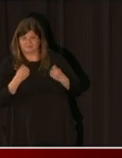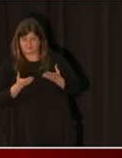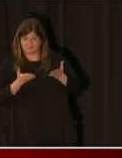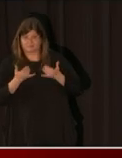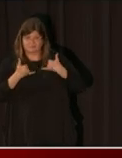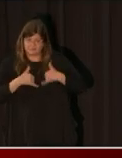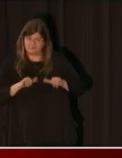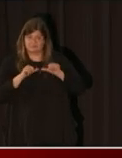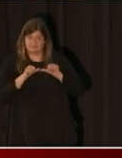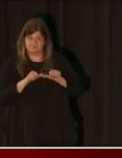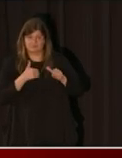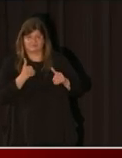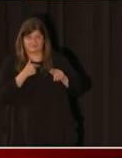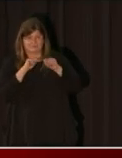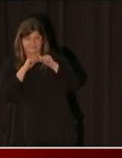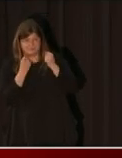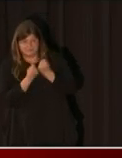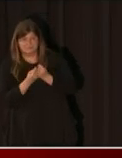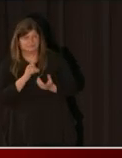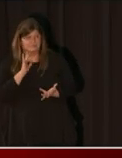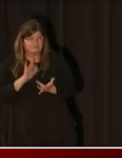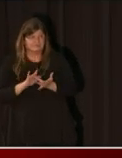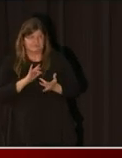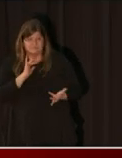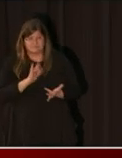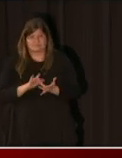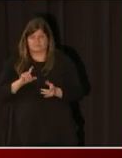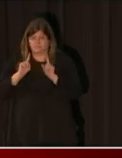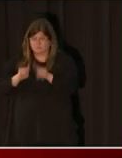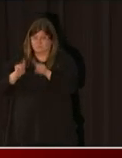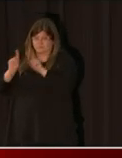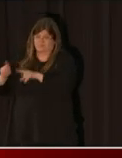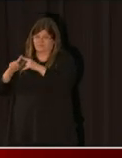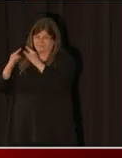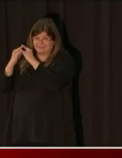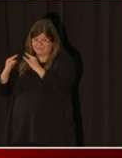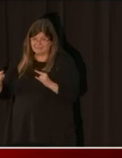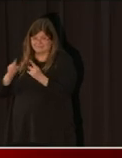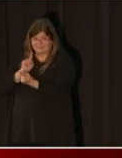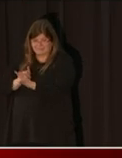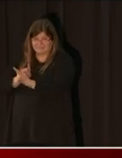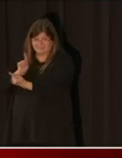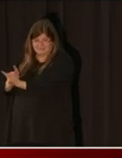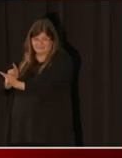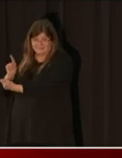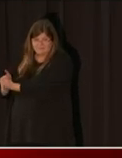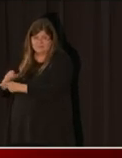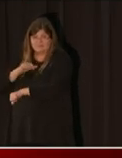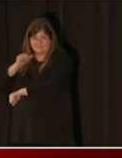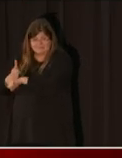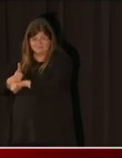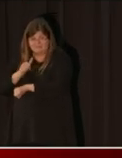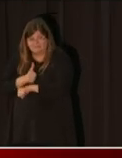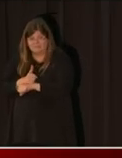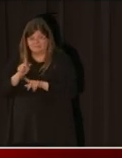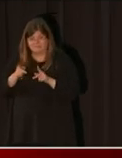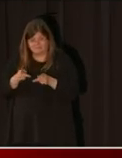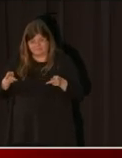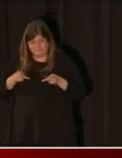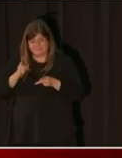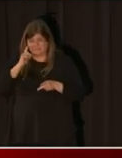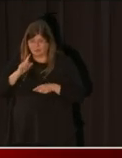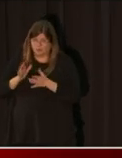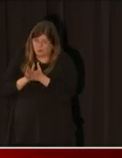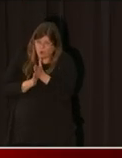go out to encampments. We have newly placed hand washing stations and the like, and the police are